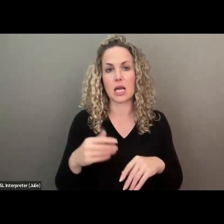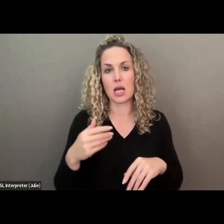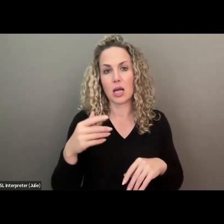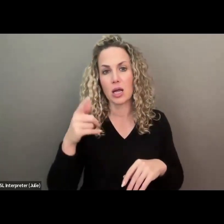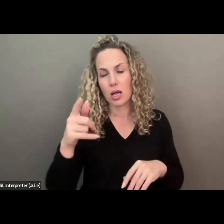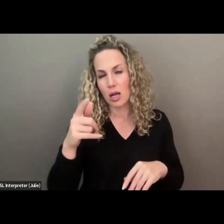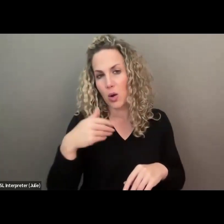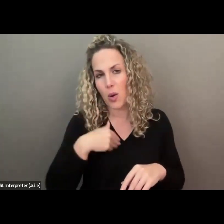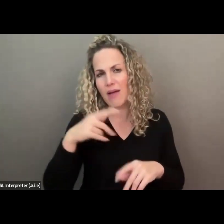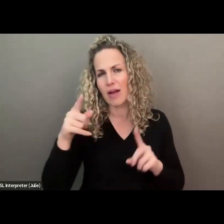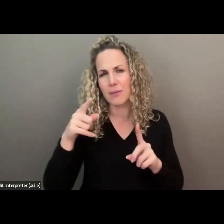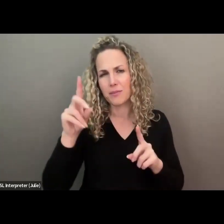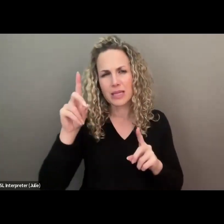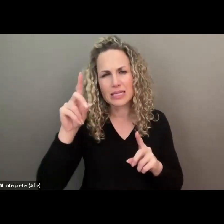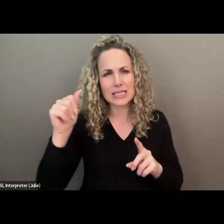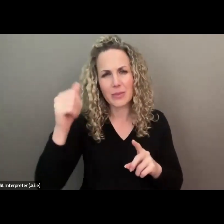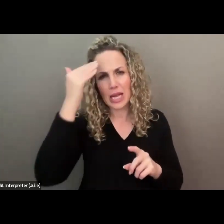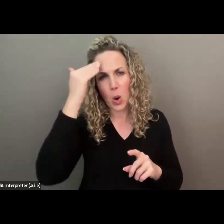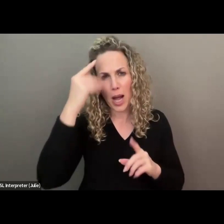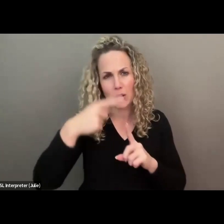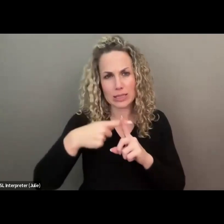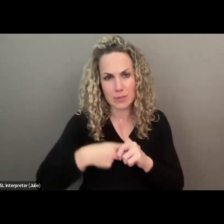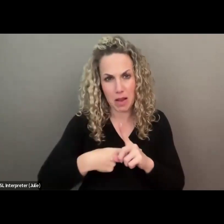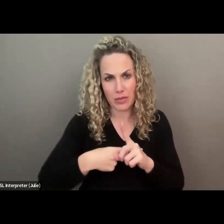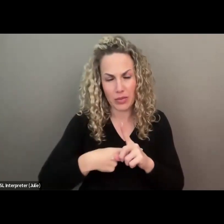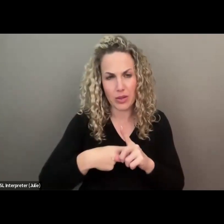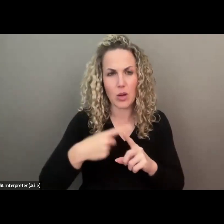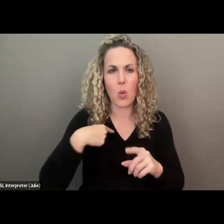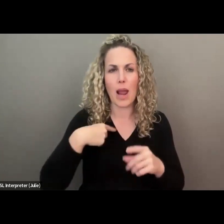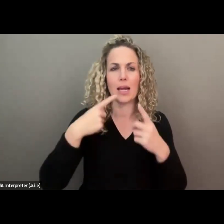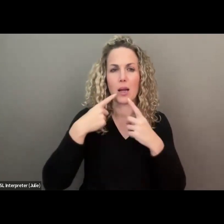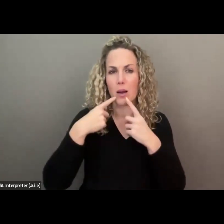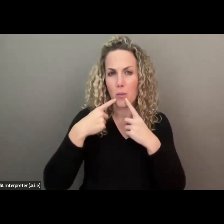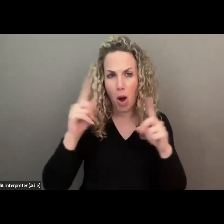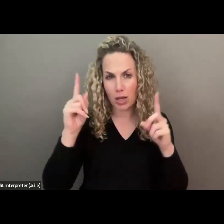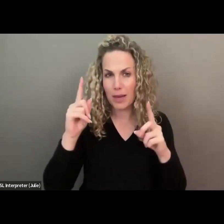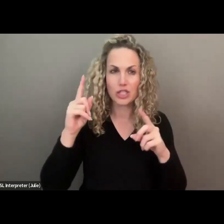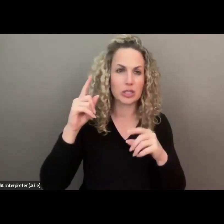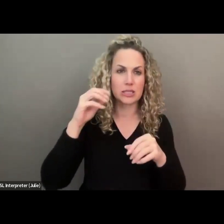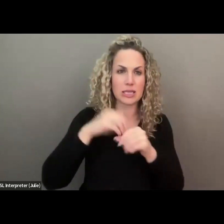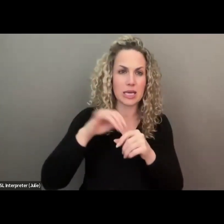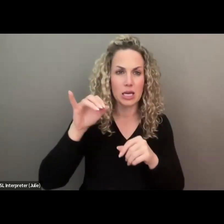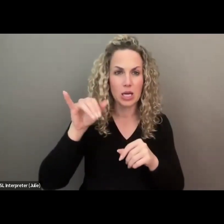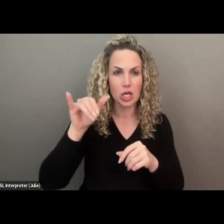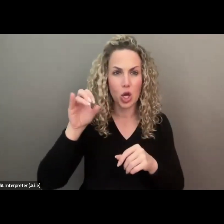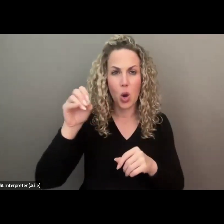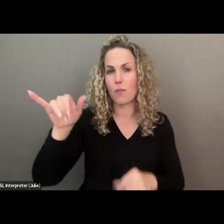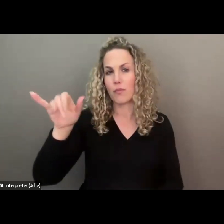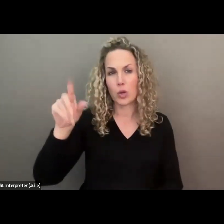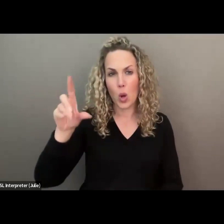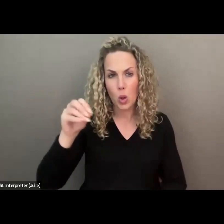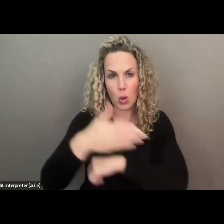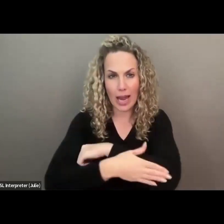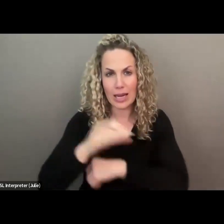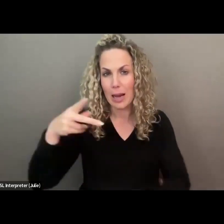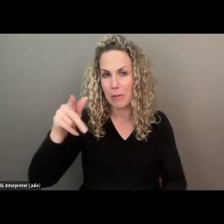Developmental Disability Awareness Month. We had proclamations that went on in Yolo County. I know there's one in Placer County, and then the big one